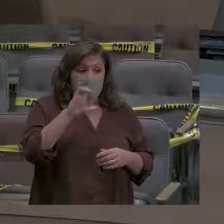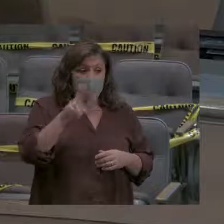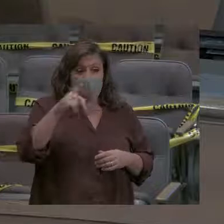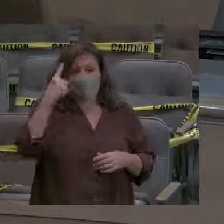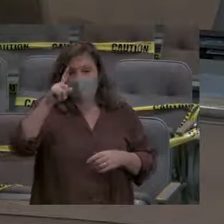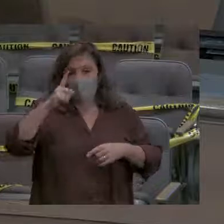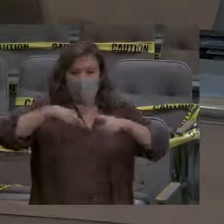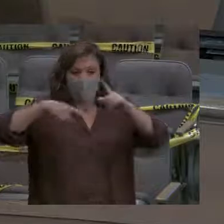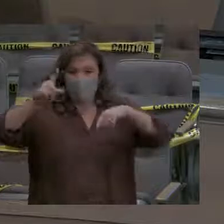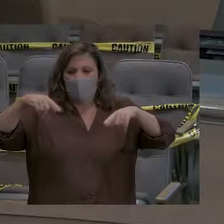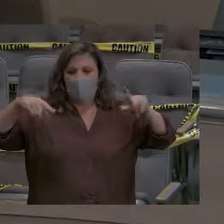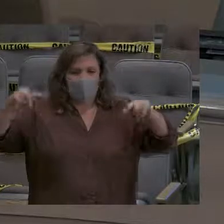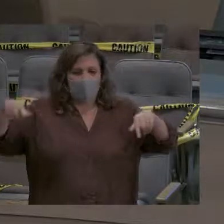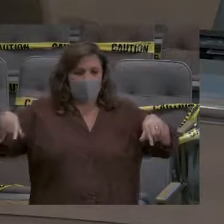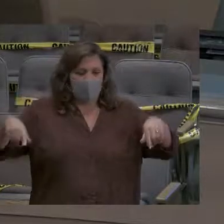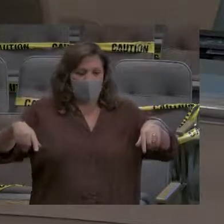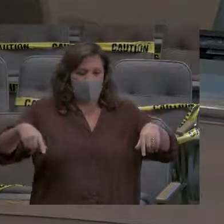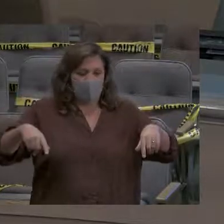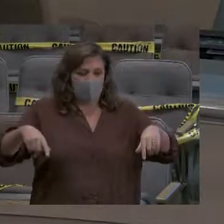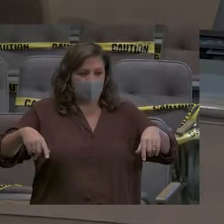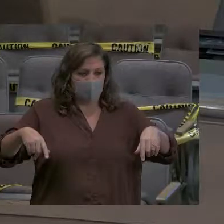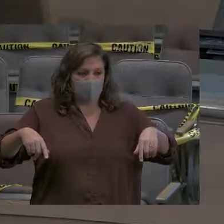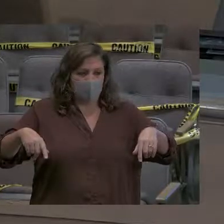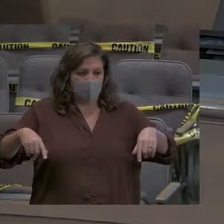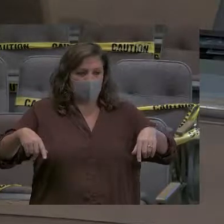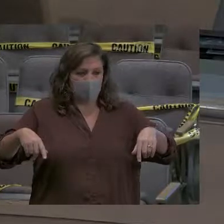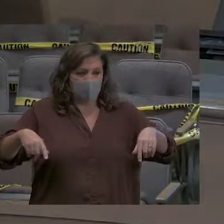a variety of